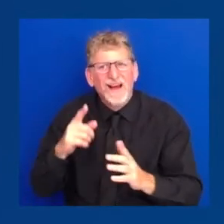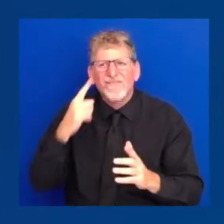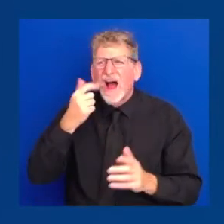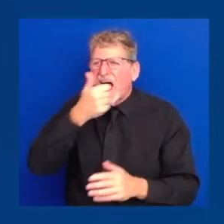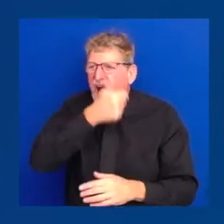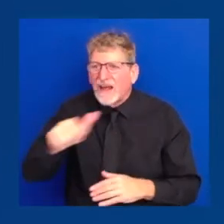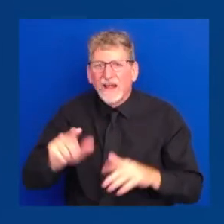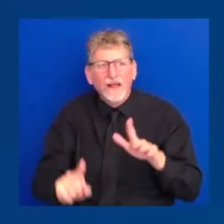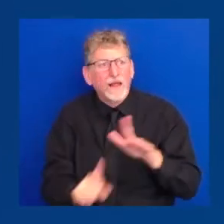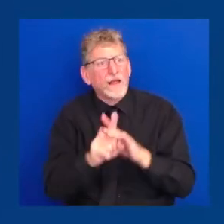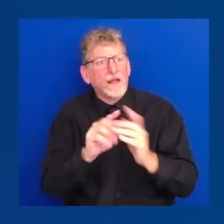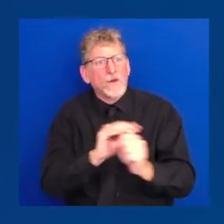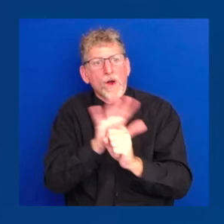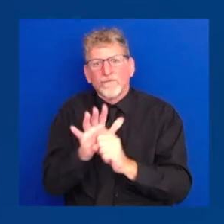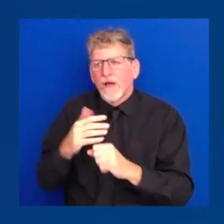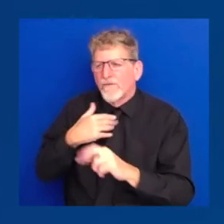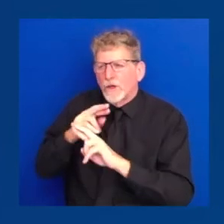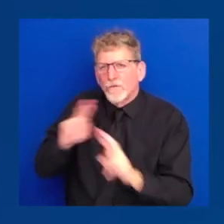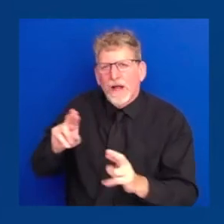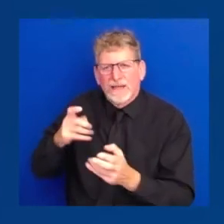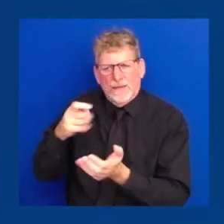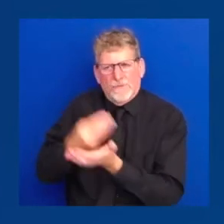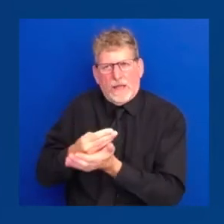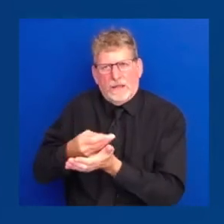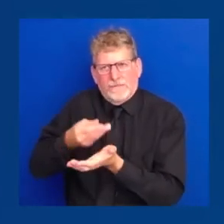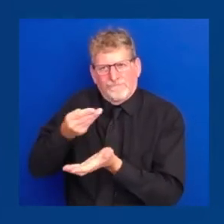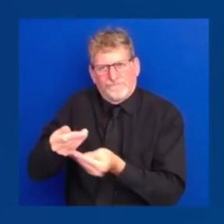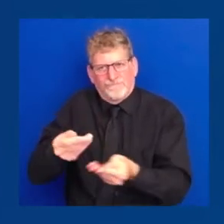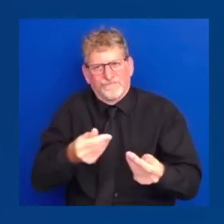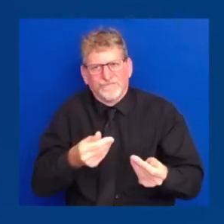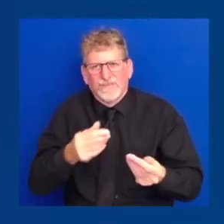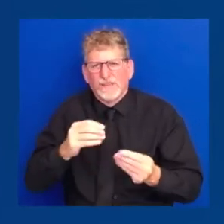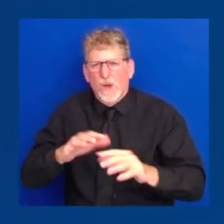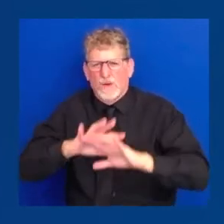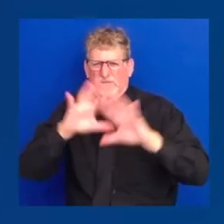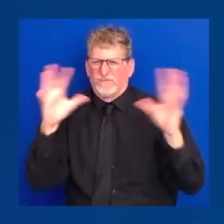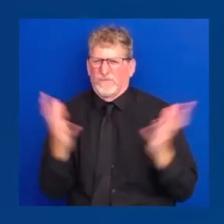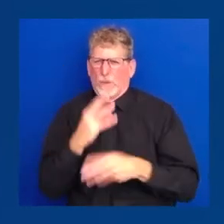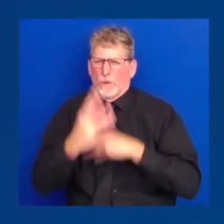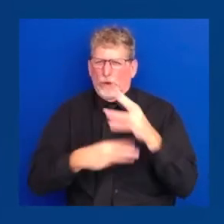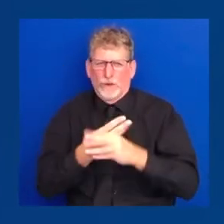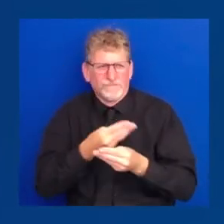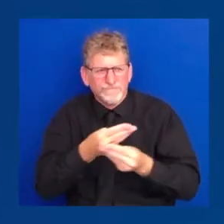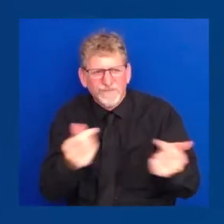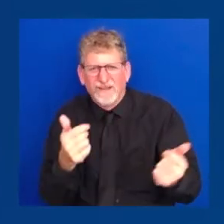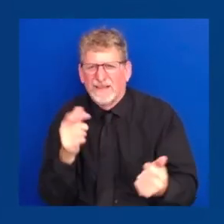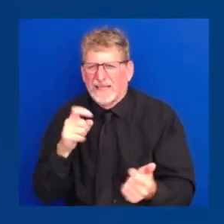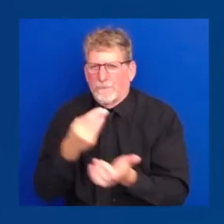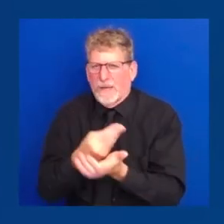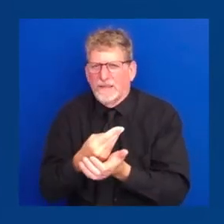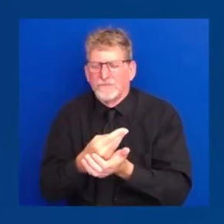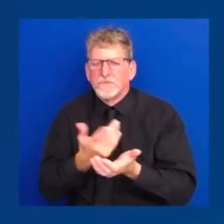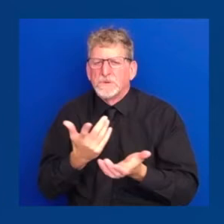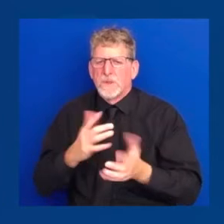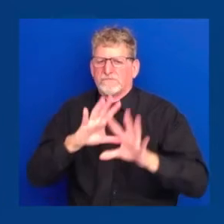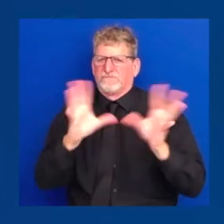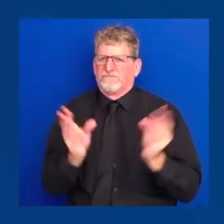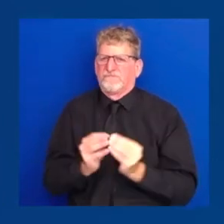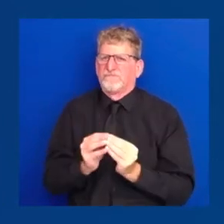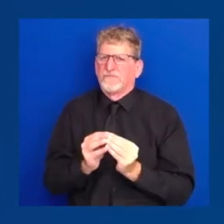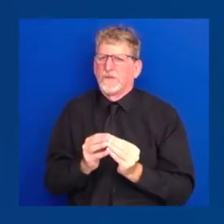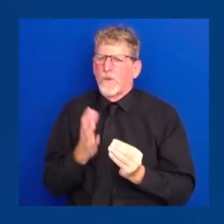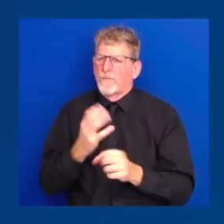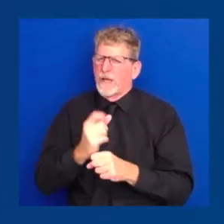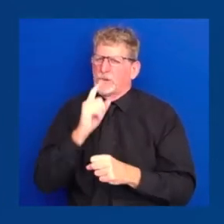globally. There's clearly broad support from the American people for securing these critical medical supplies, so we're protected and